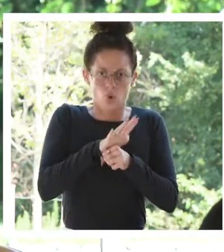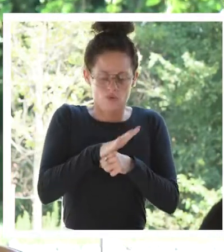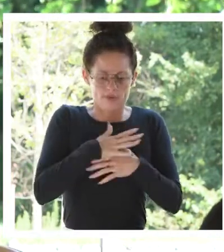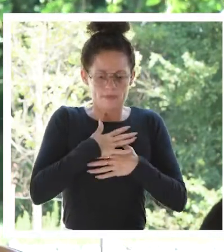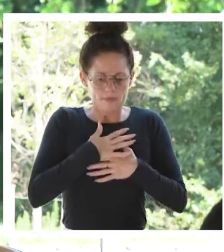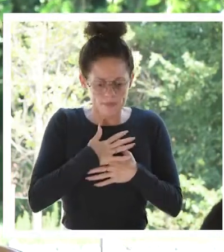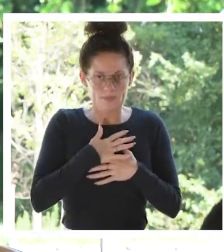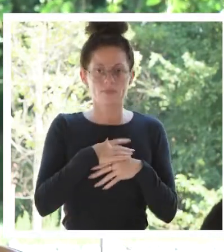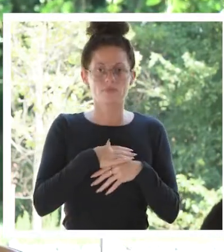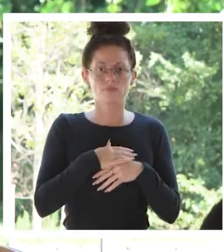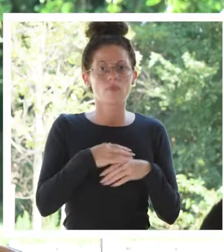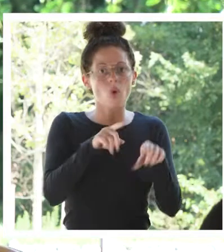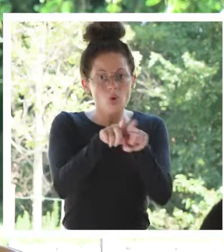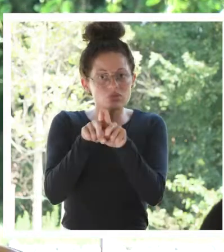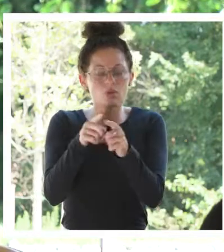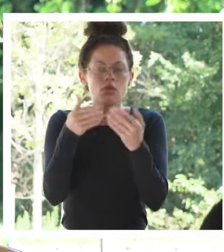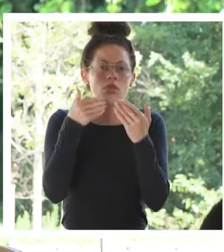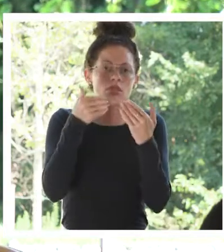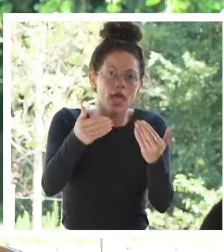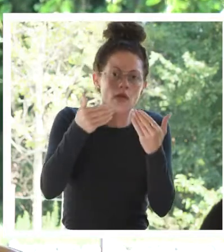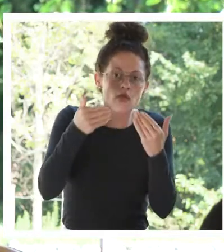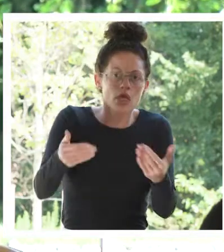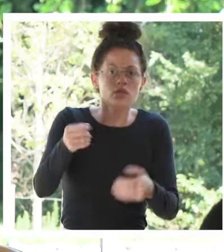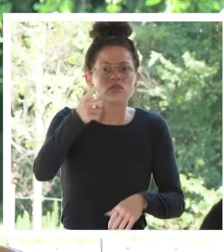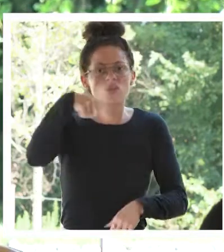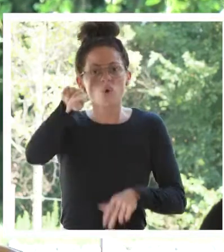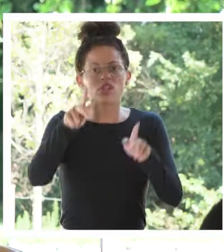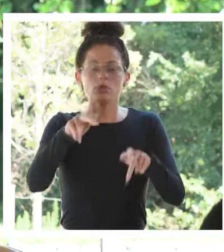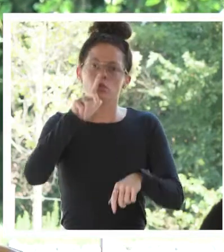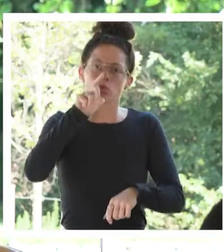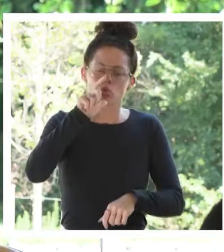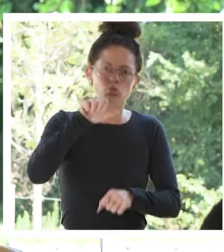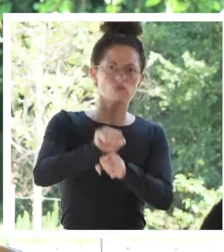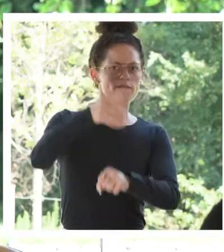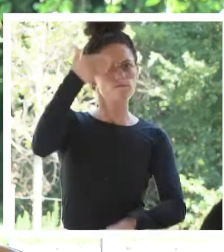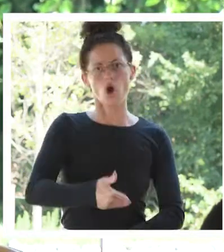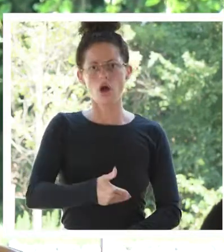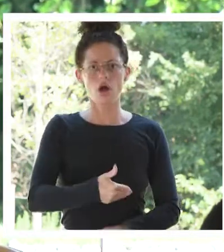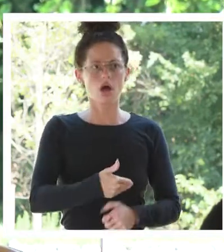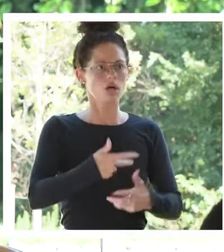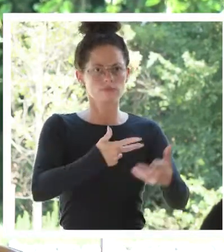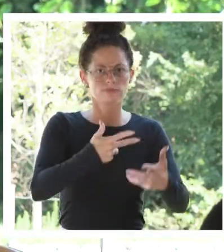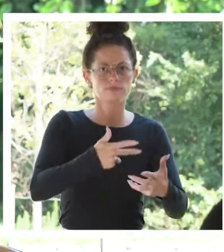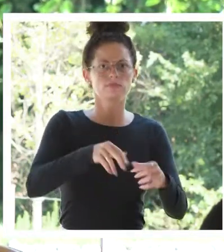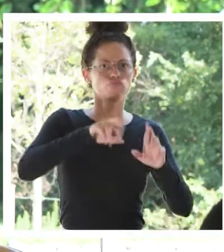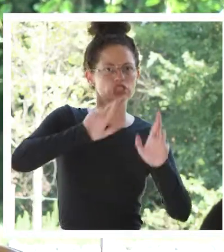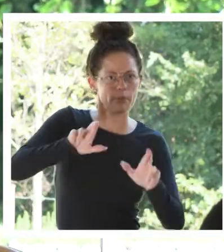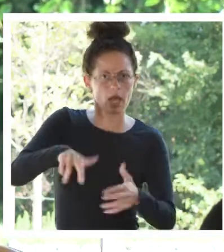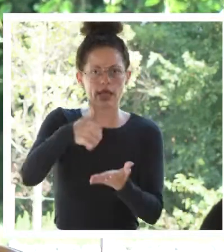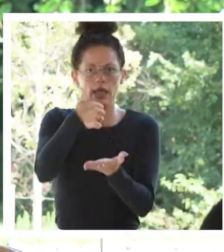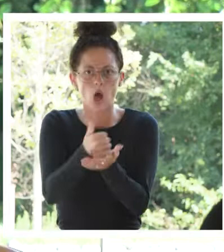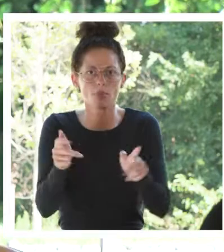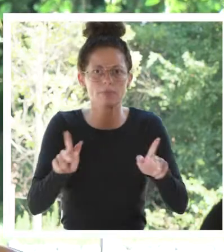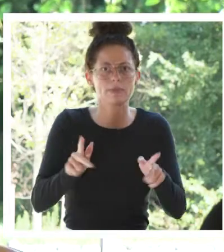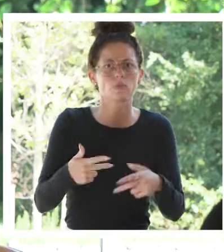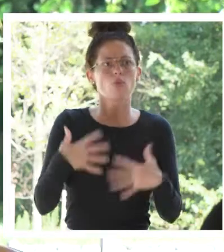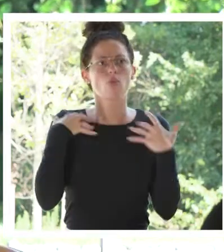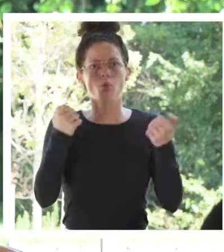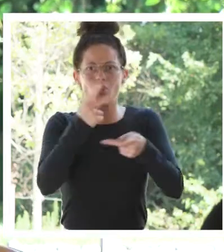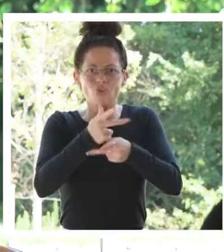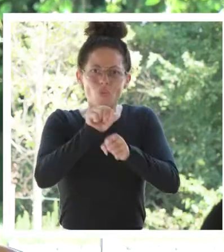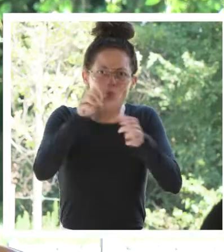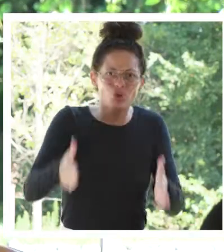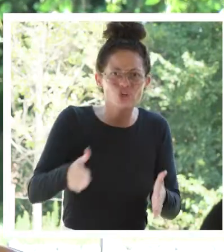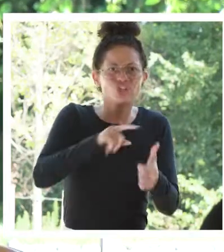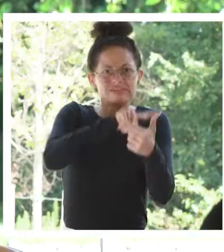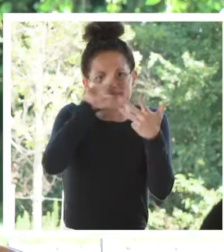were on the front lines responding. And that's what this memorial is all about. It's a place for all of us to